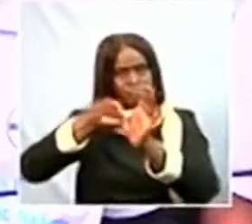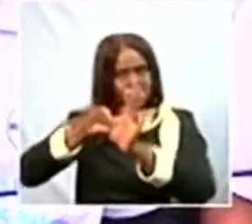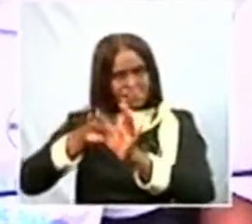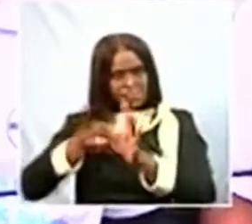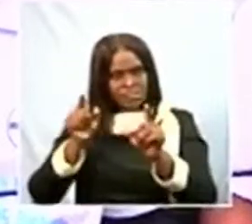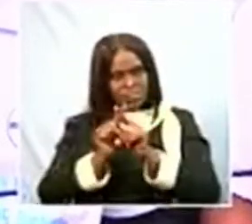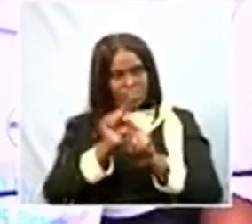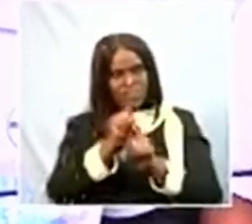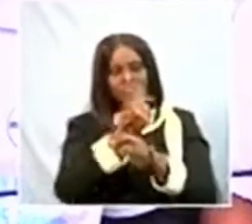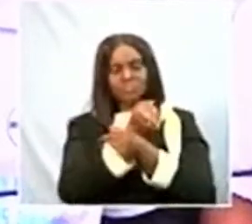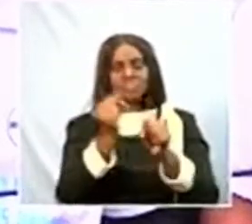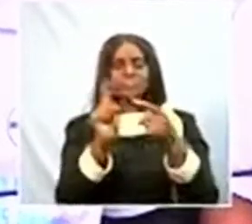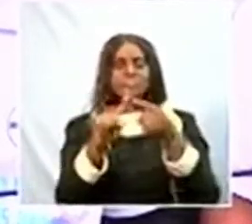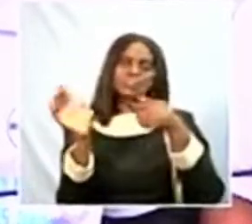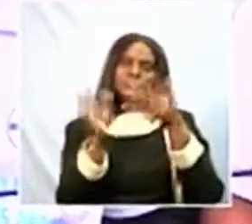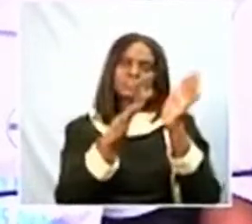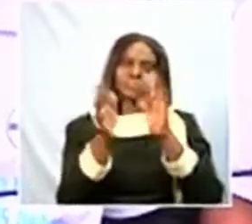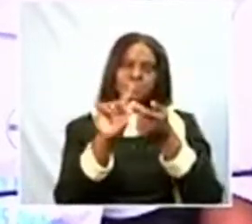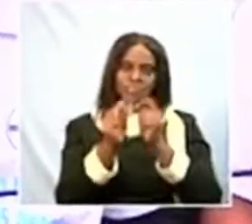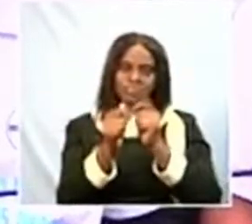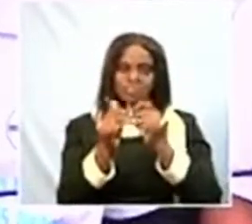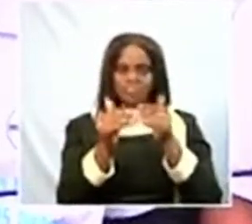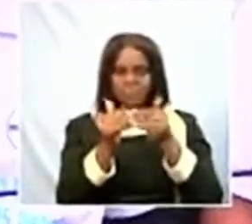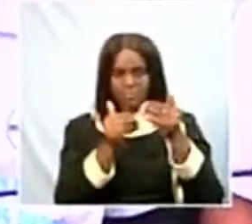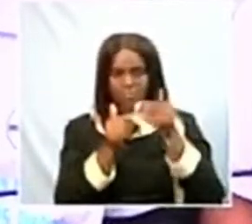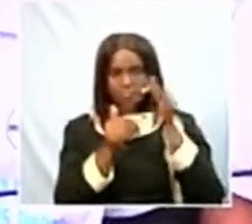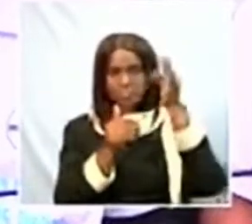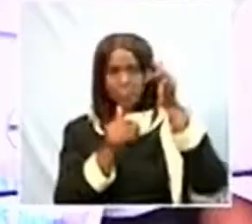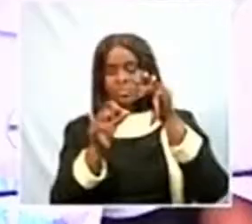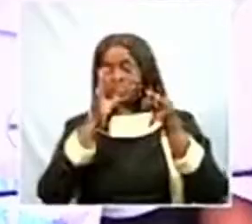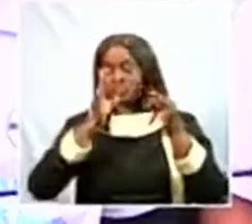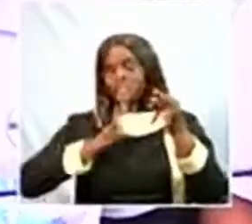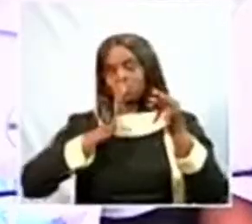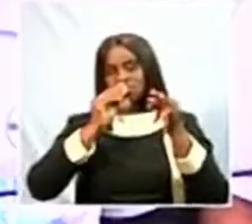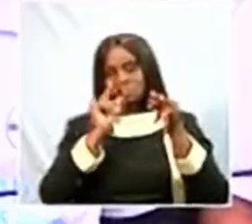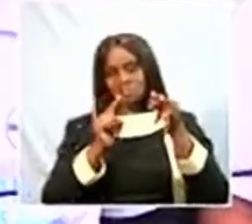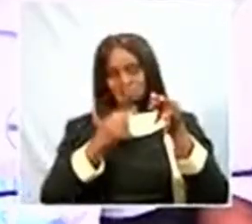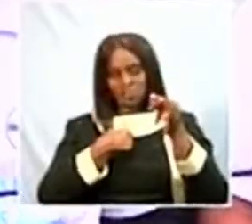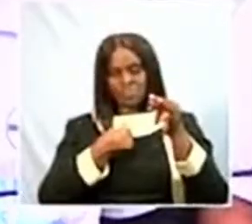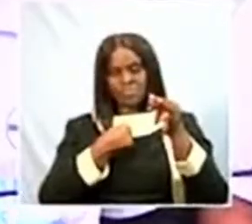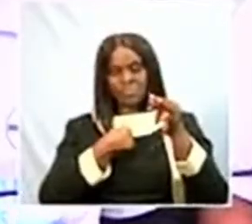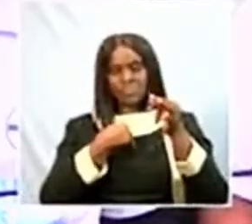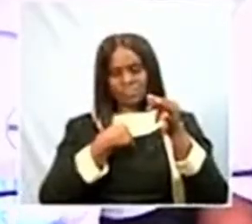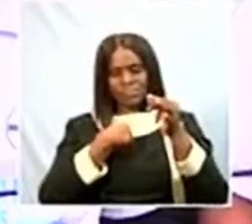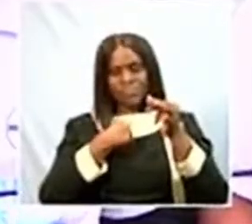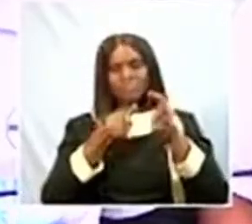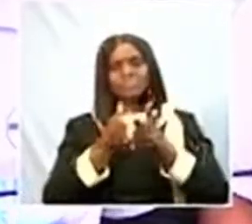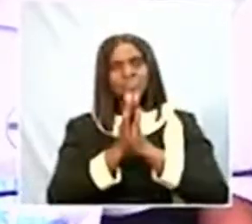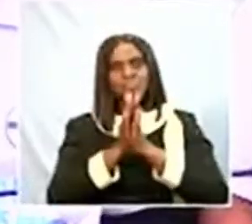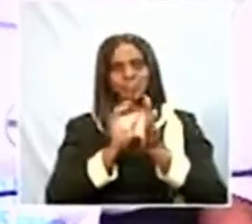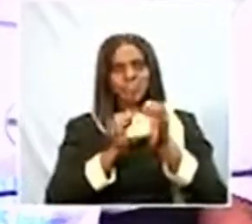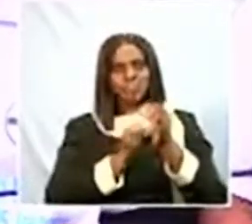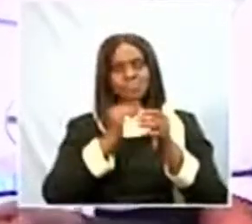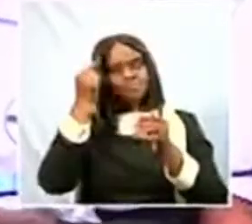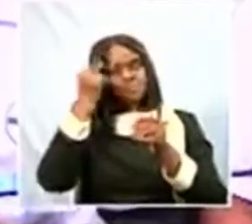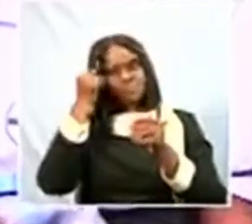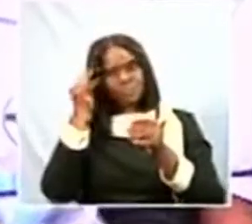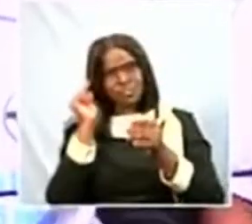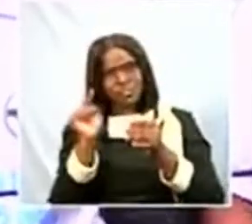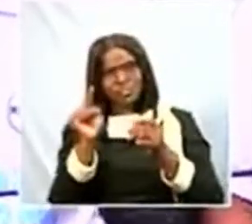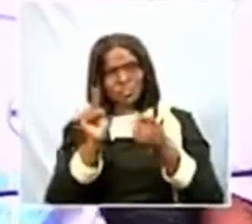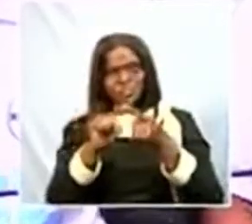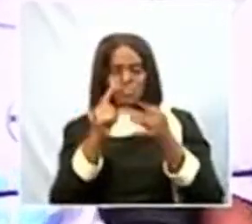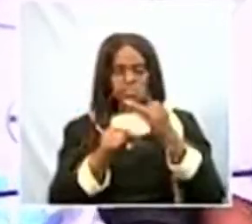a solution to climate change going forward, Madam Speaker, I urge our government